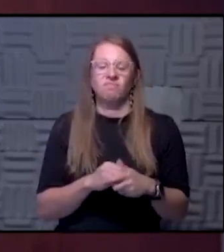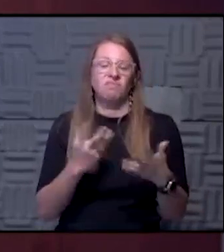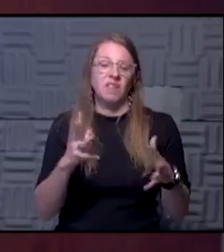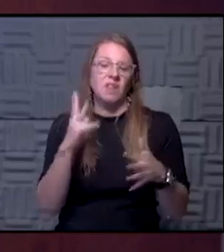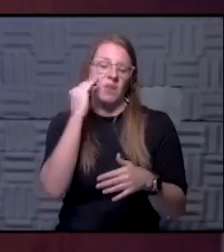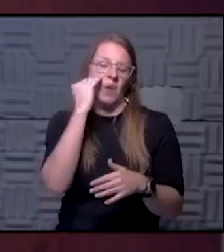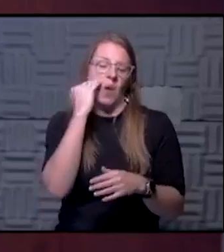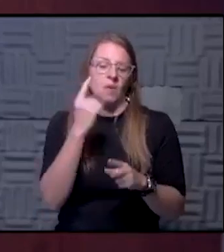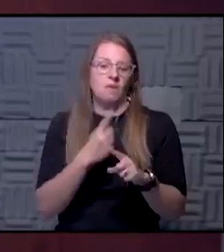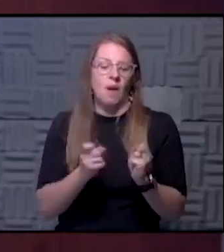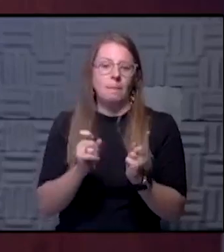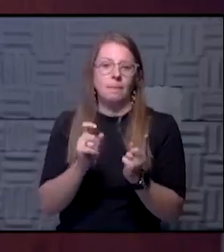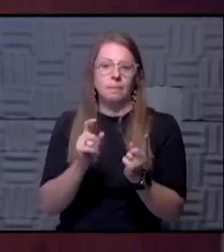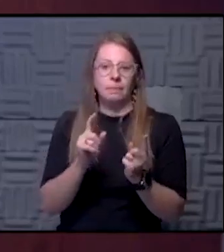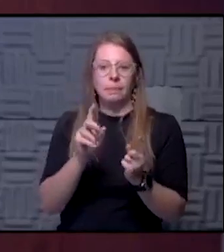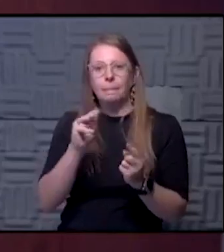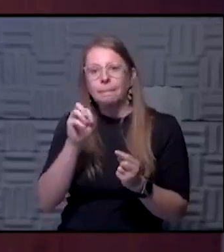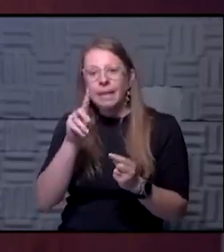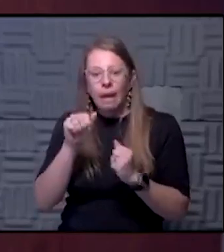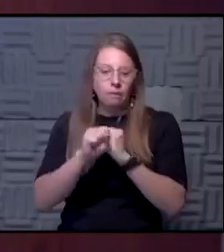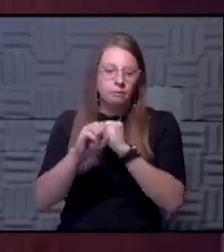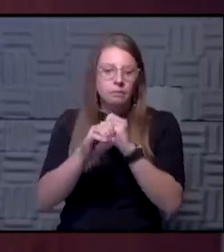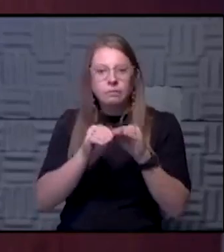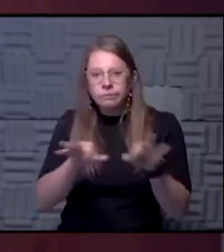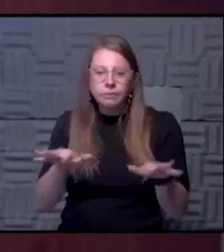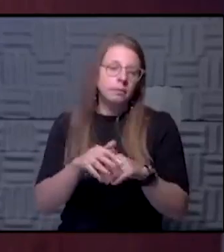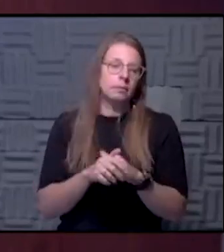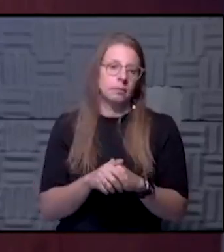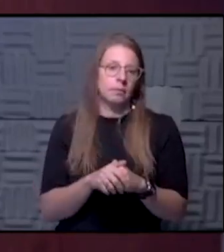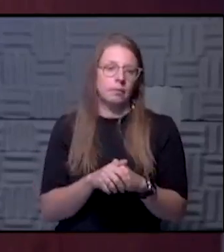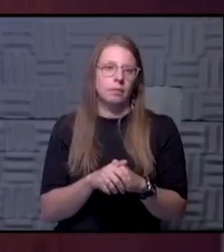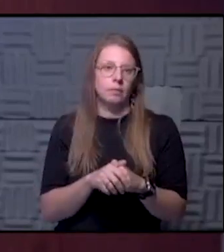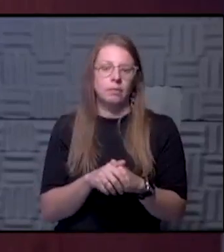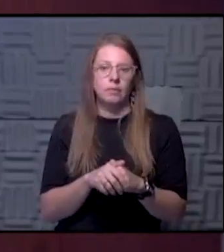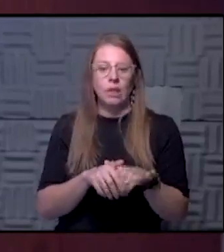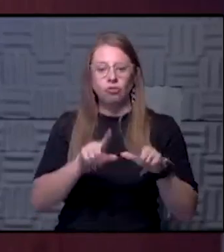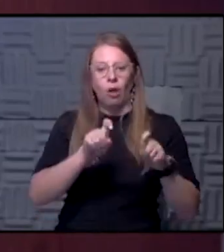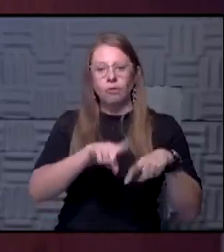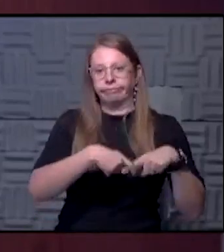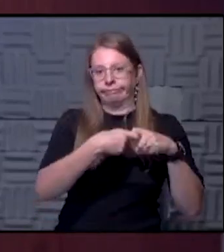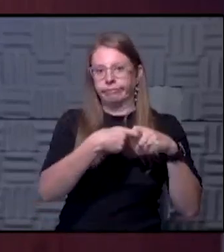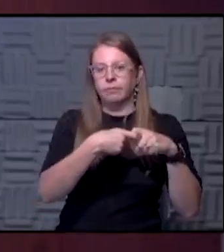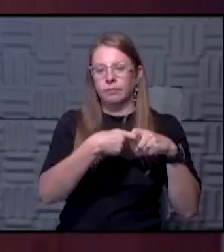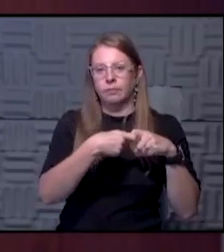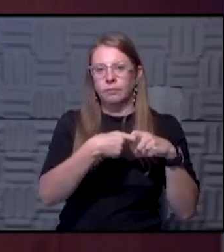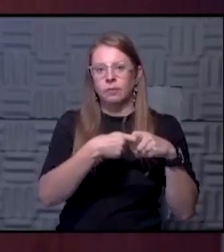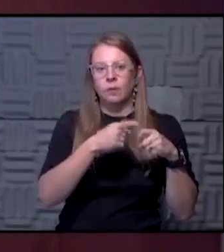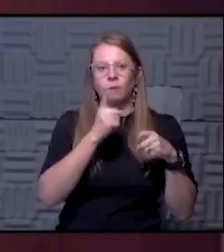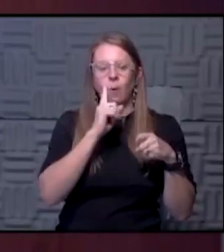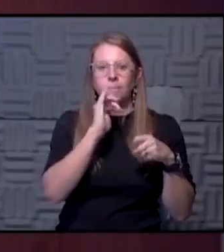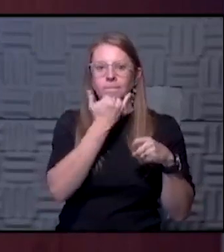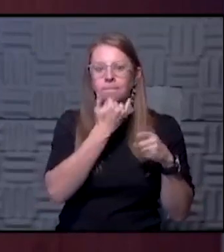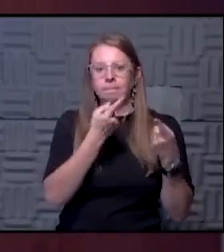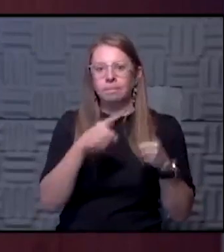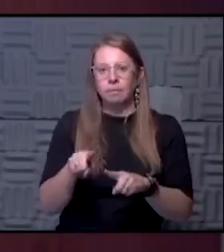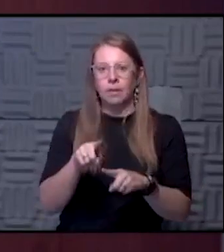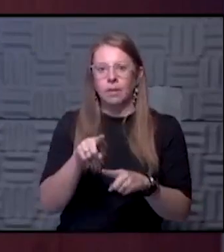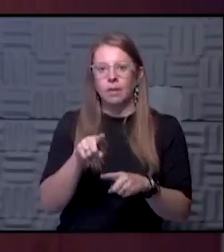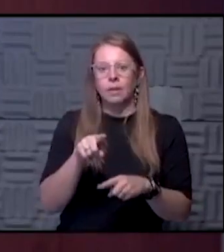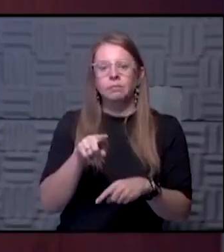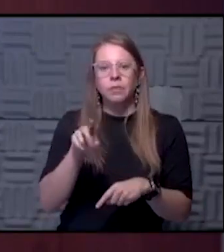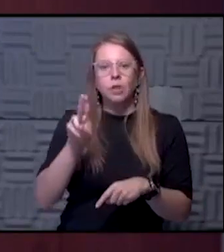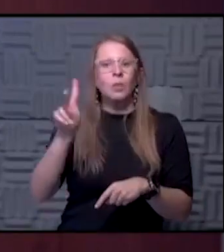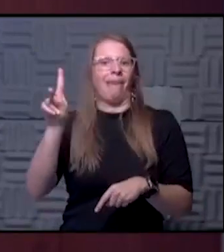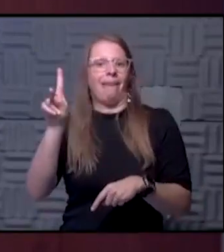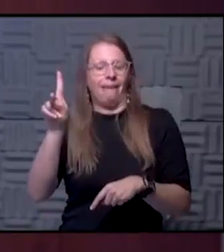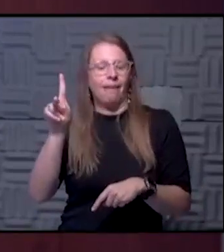know from the press, from the media, is that the trial was put on hold for an incident that happened in the United Kingdom, in